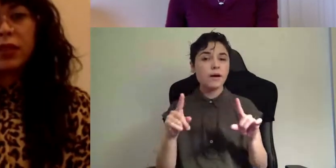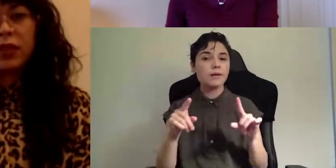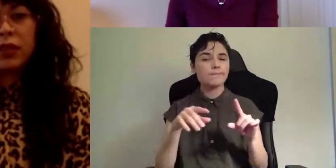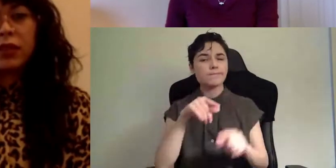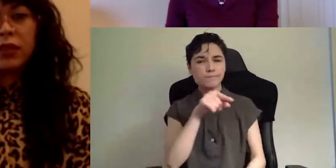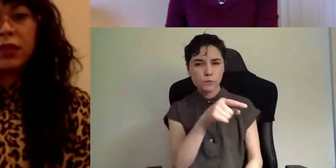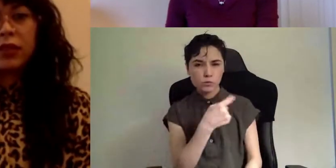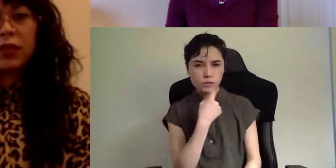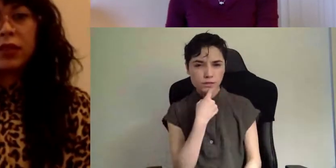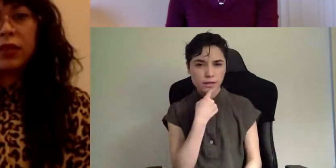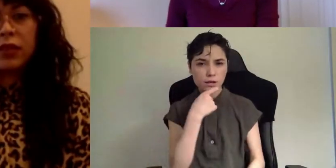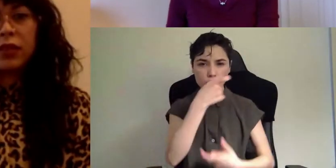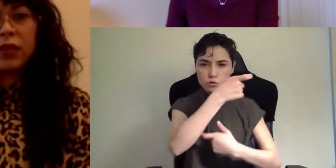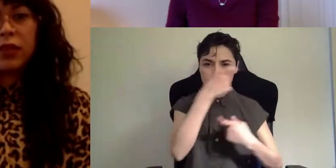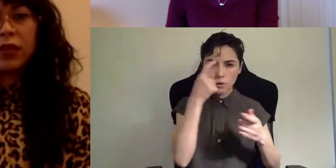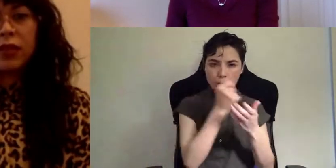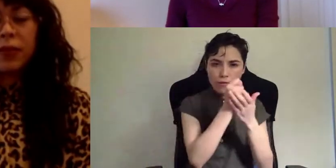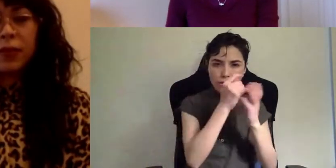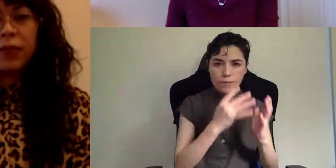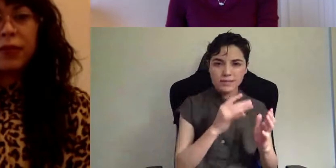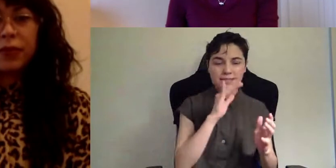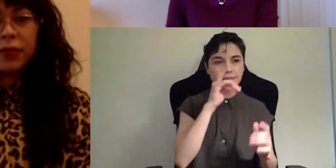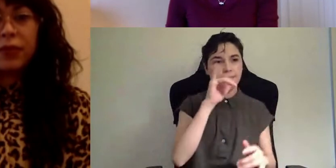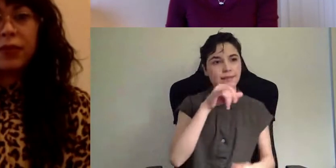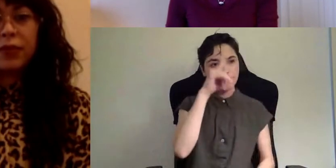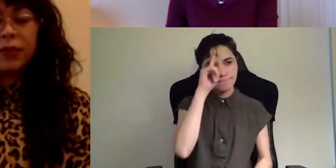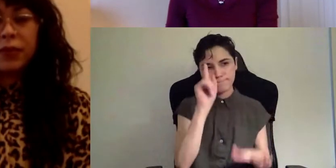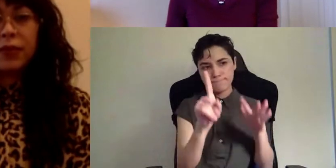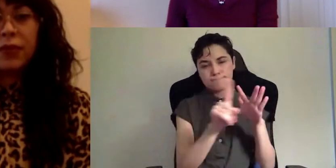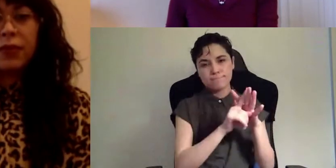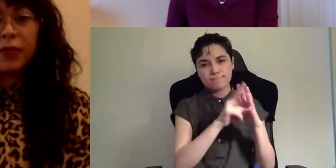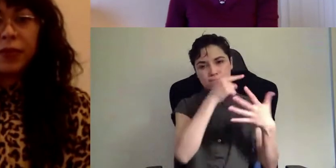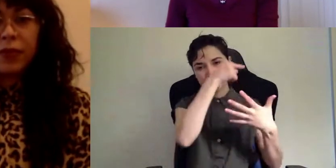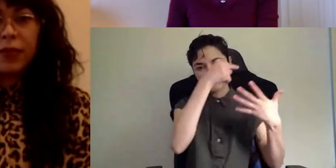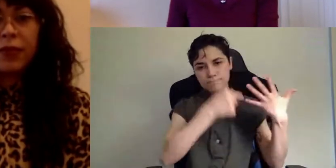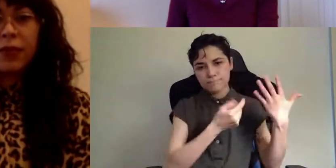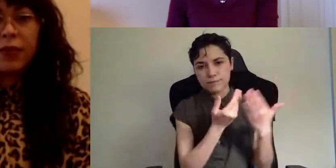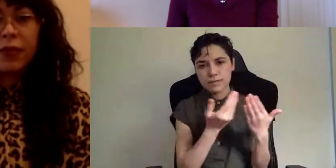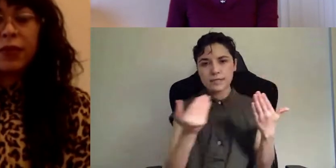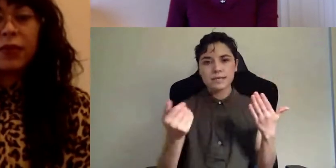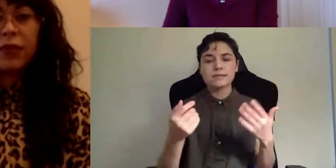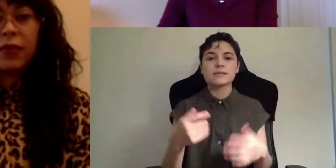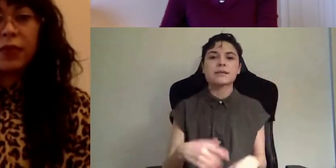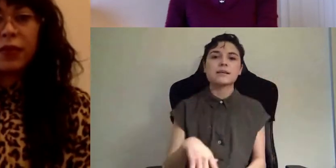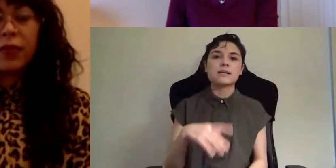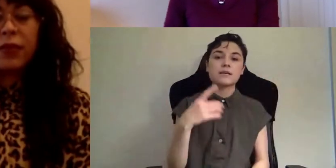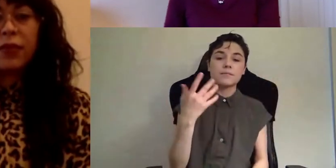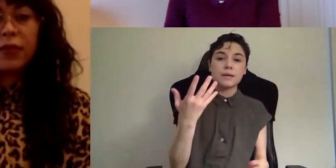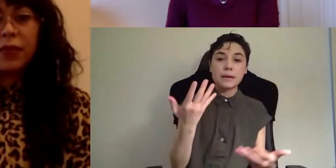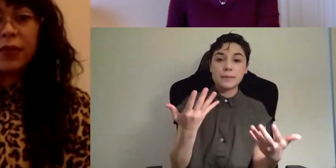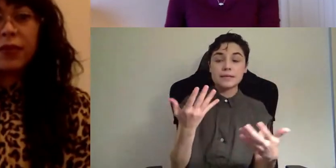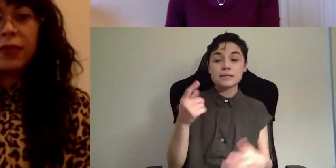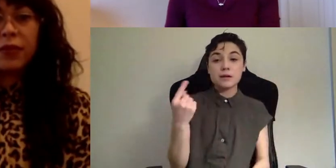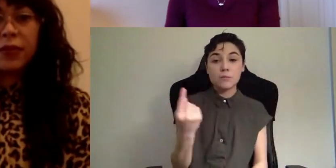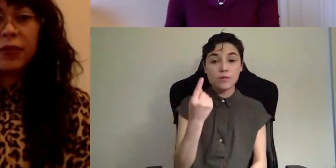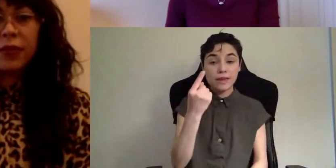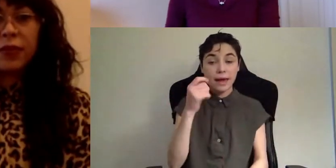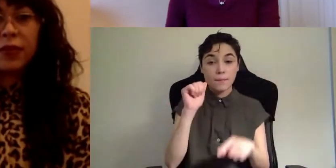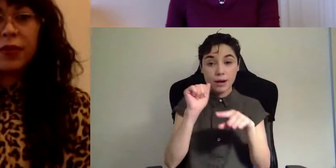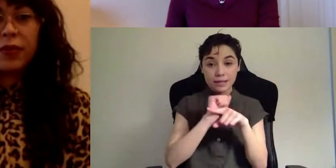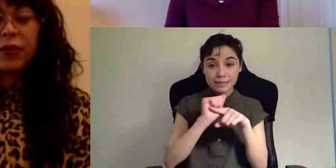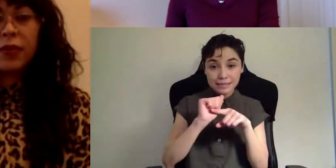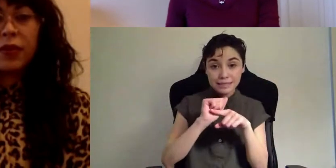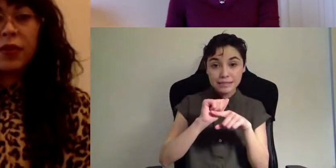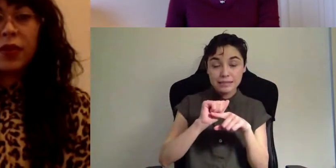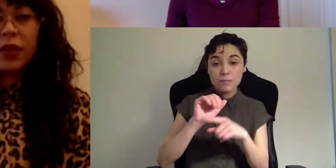therapist, that makes me think of a lot of different things about, you know, finding someone who practices the modality that you're looking for. I work